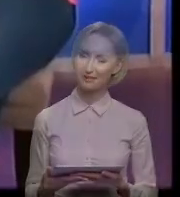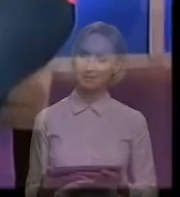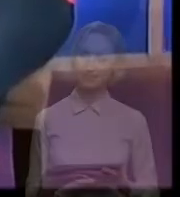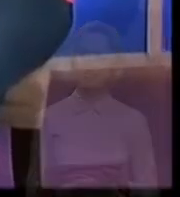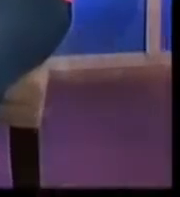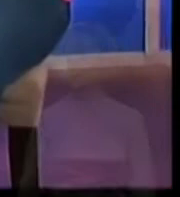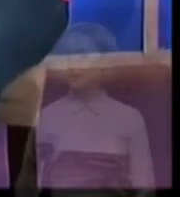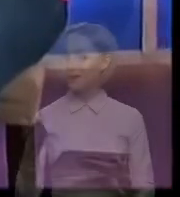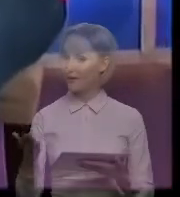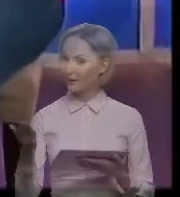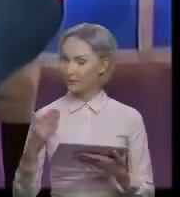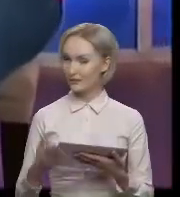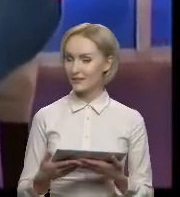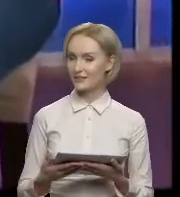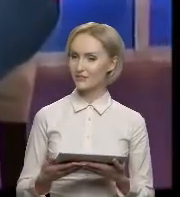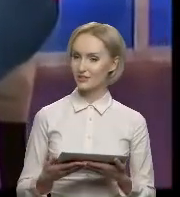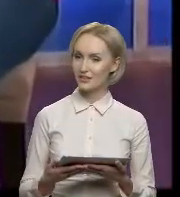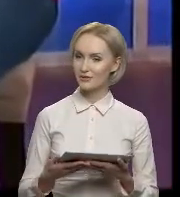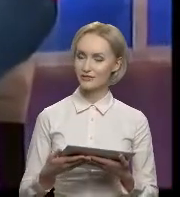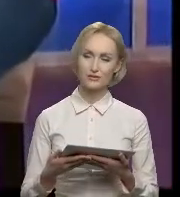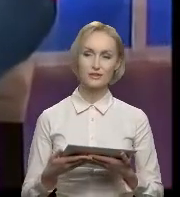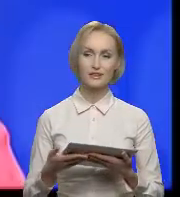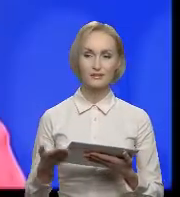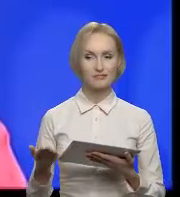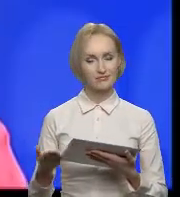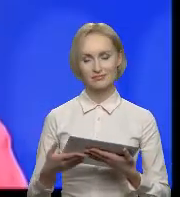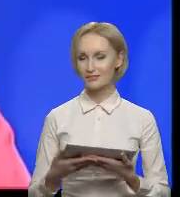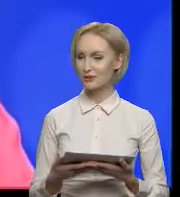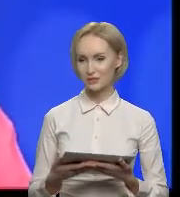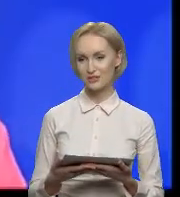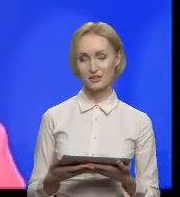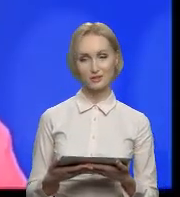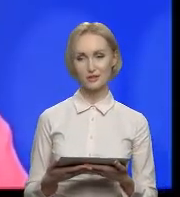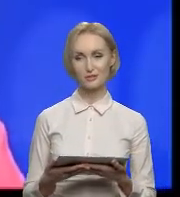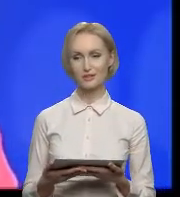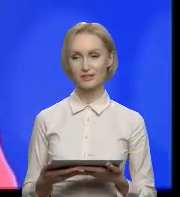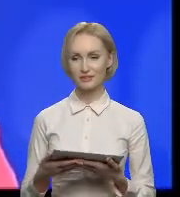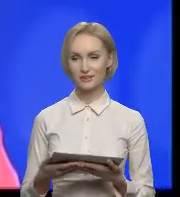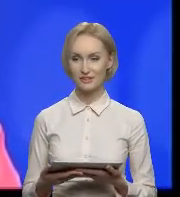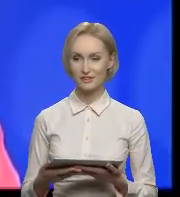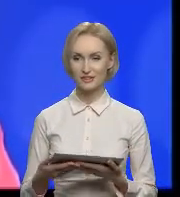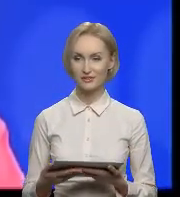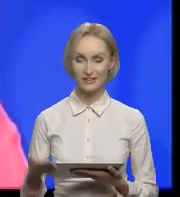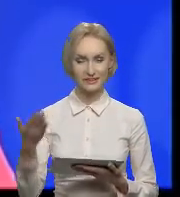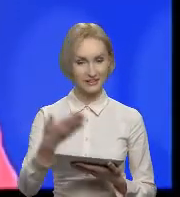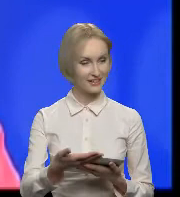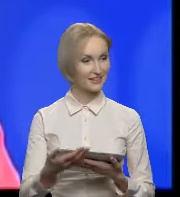He not going to stop. We two bulls going at it. And you went to live with his mom